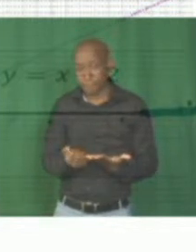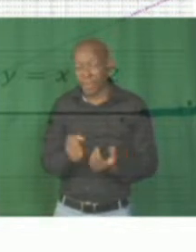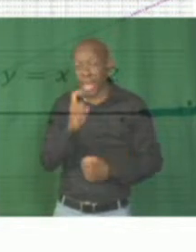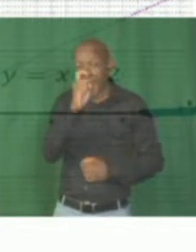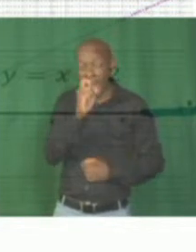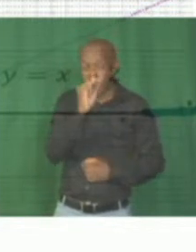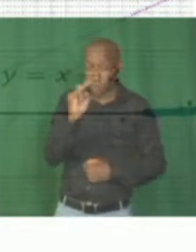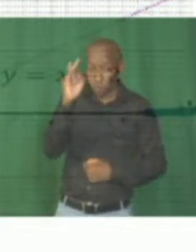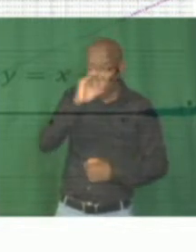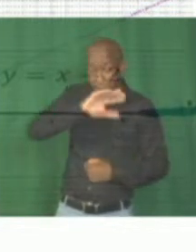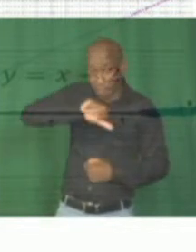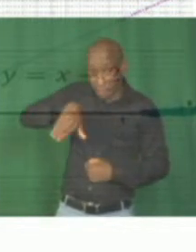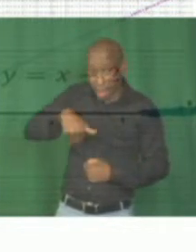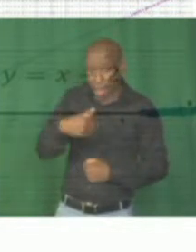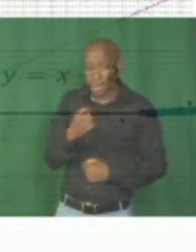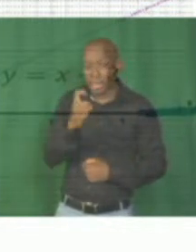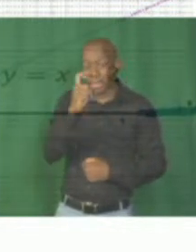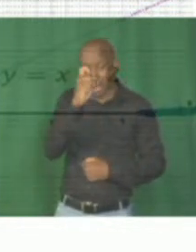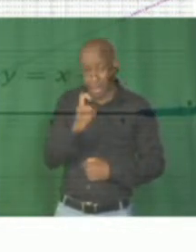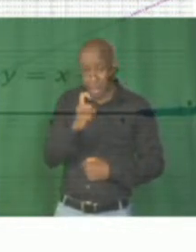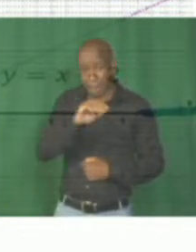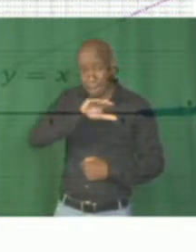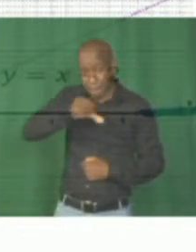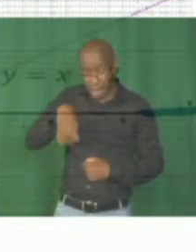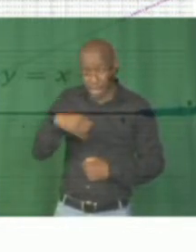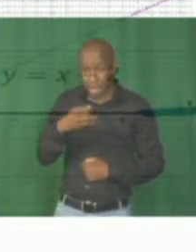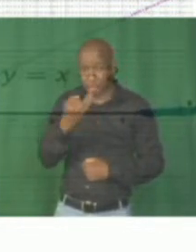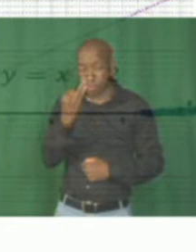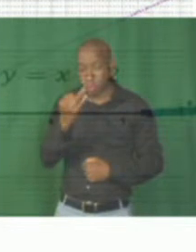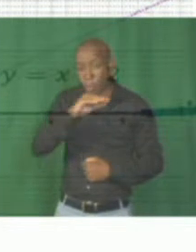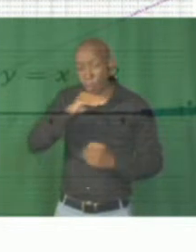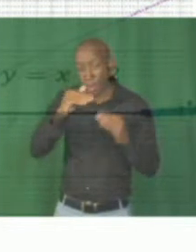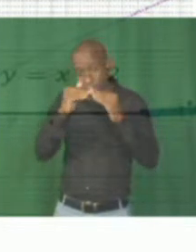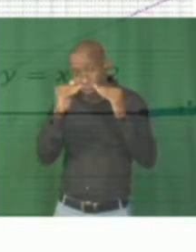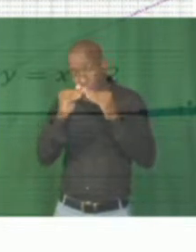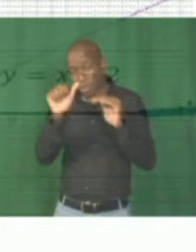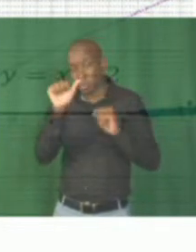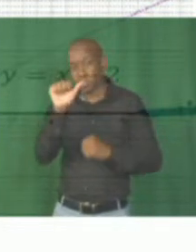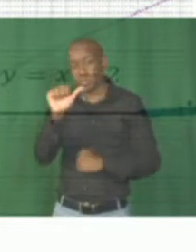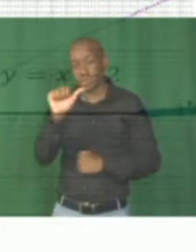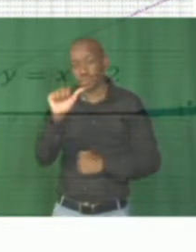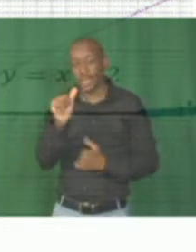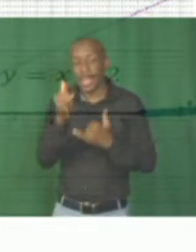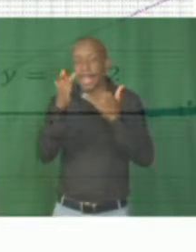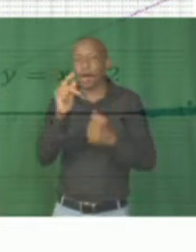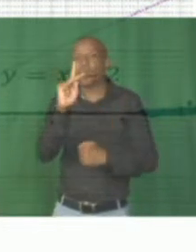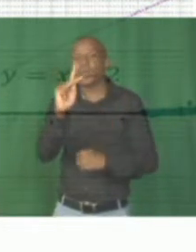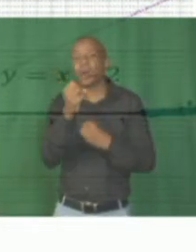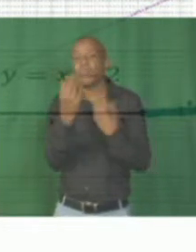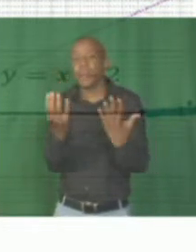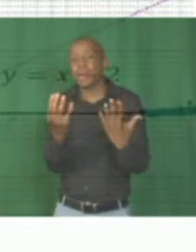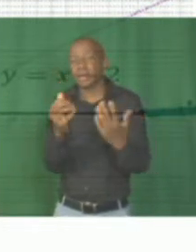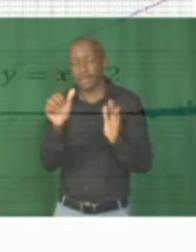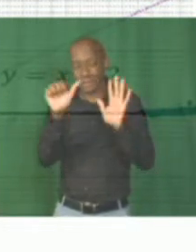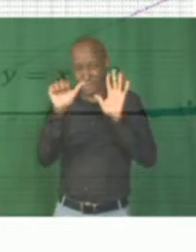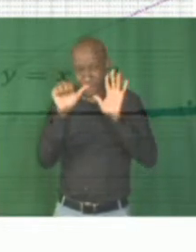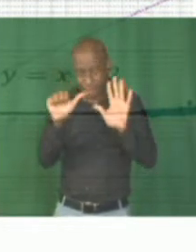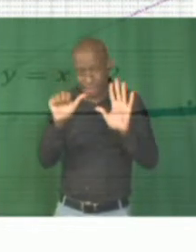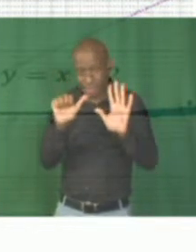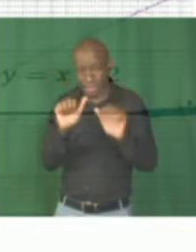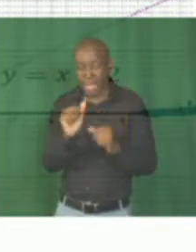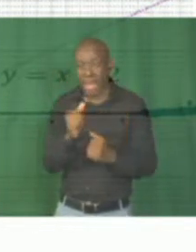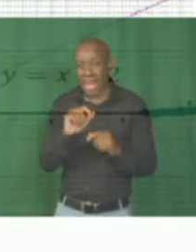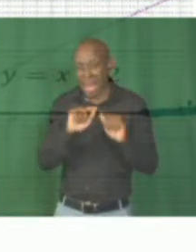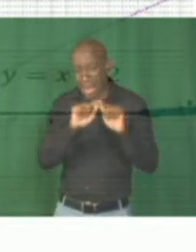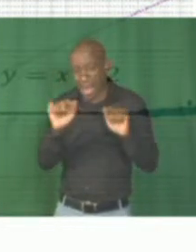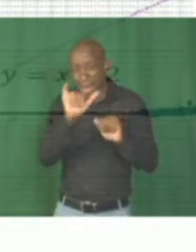x squared minus x minus 2 is equal to 6, meaning our k now is equal to 6. That is the line